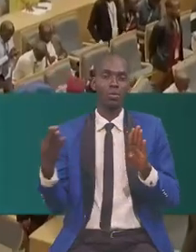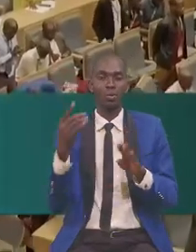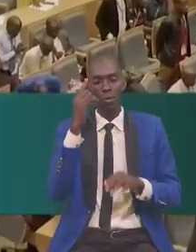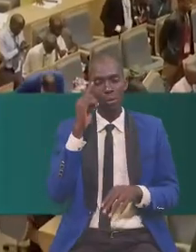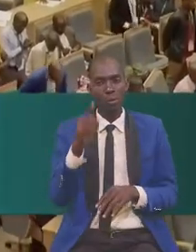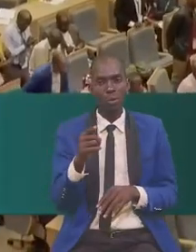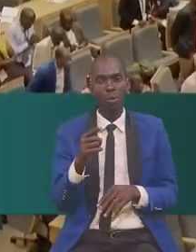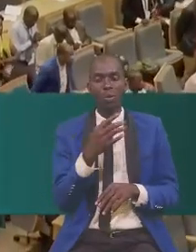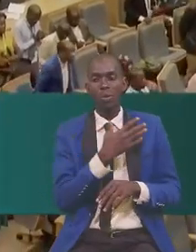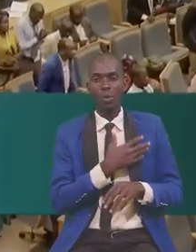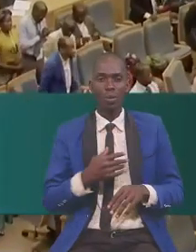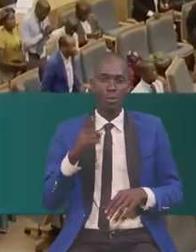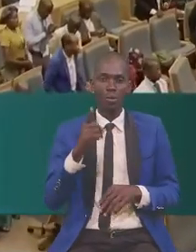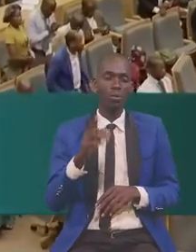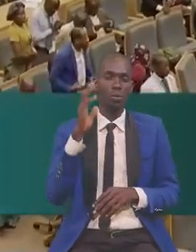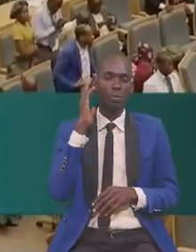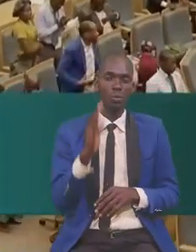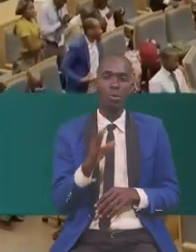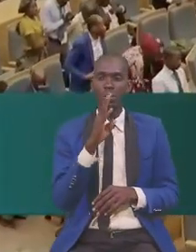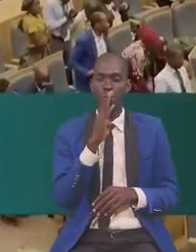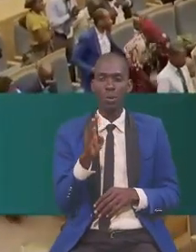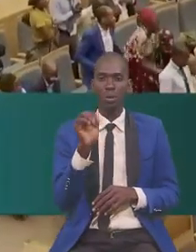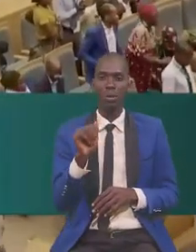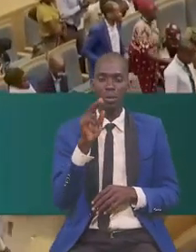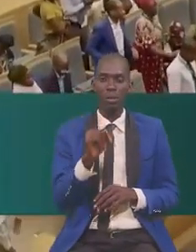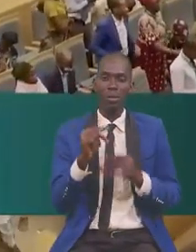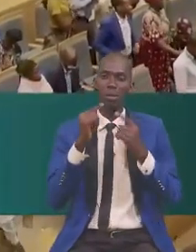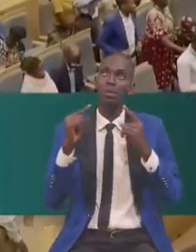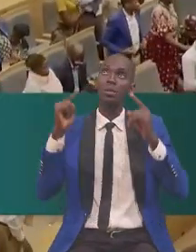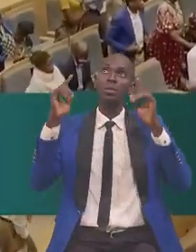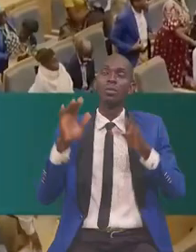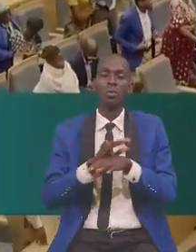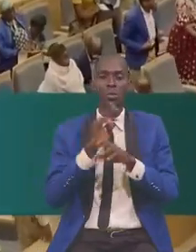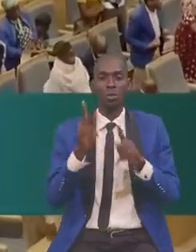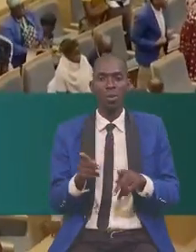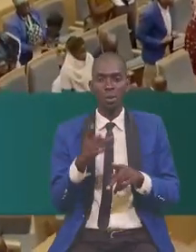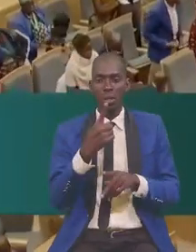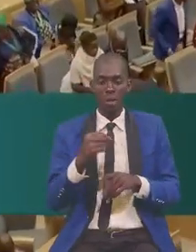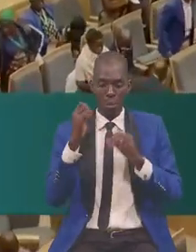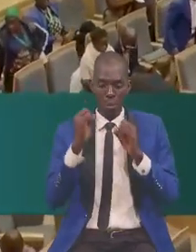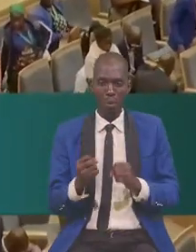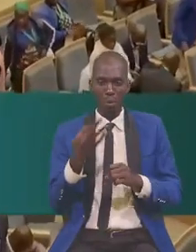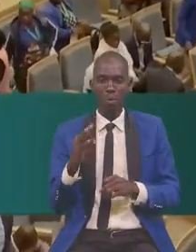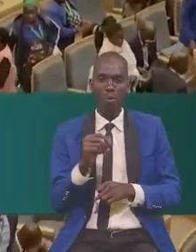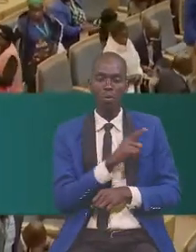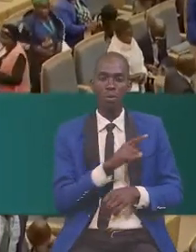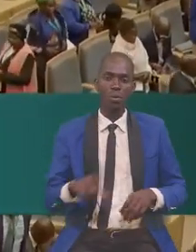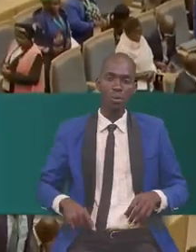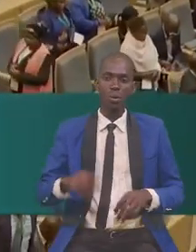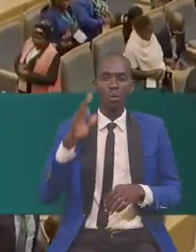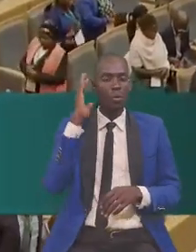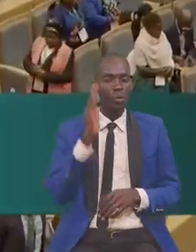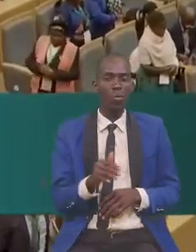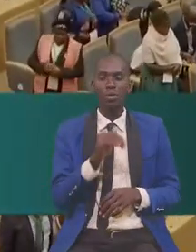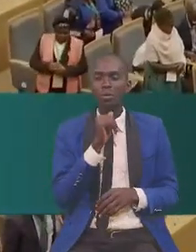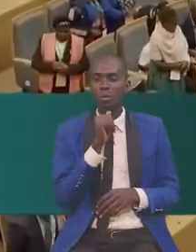And you will be an achiever. The power of the Lord will not cease in